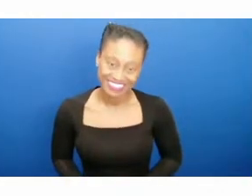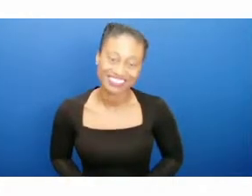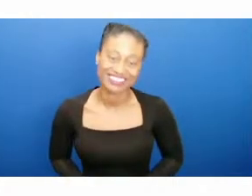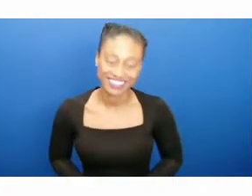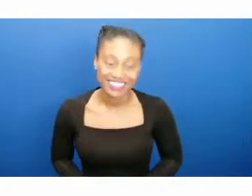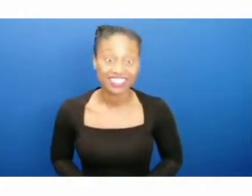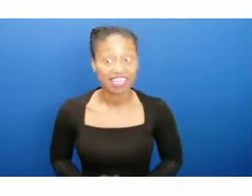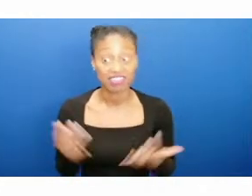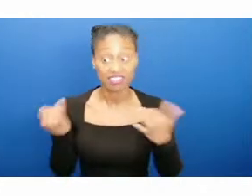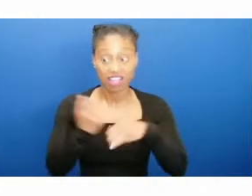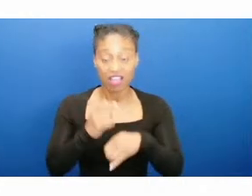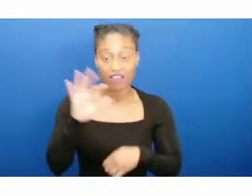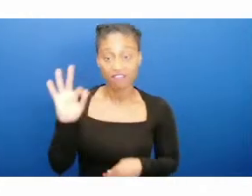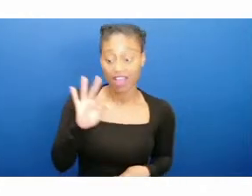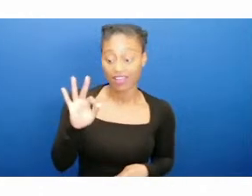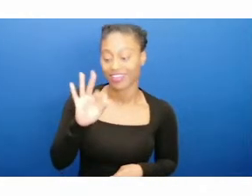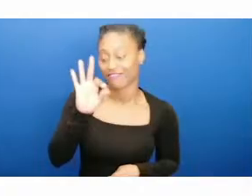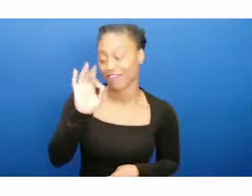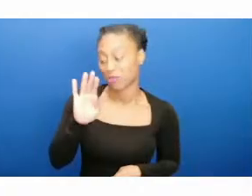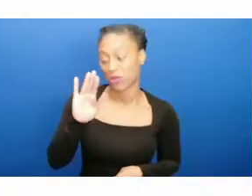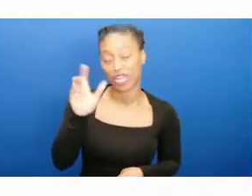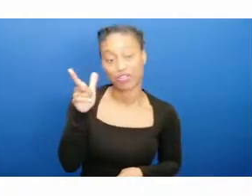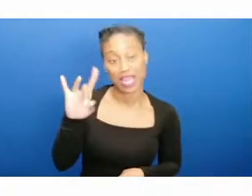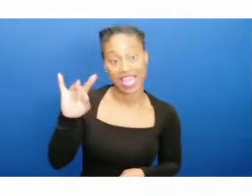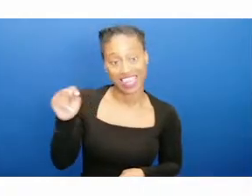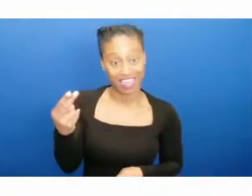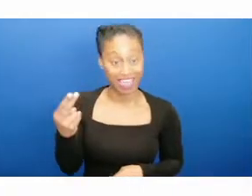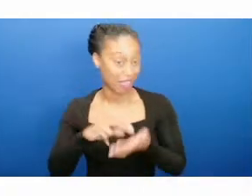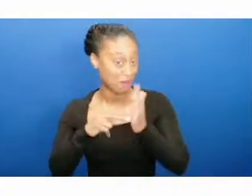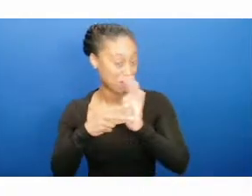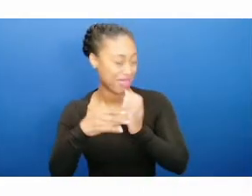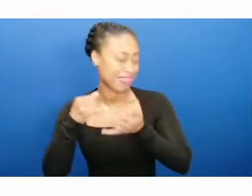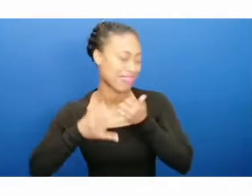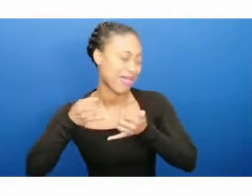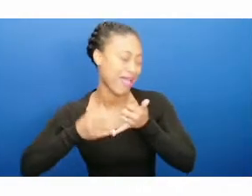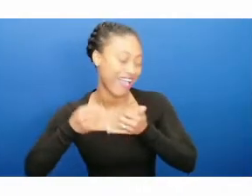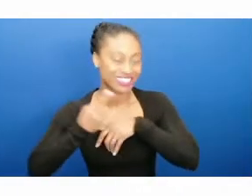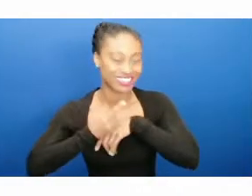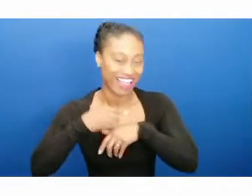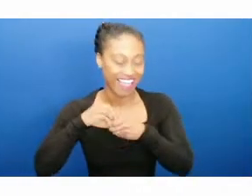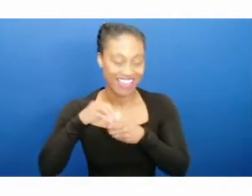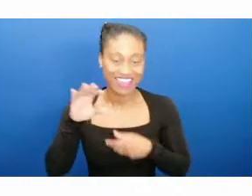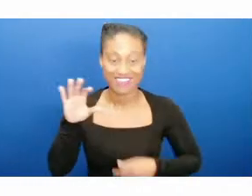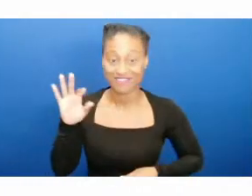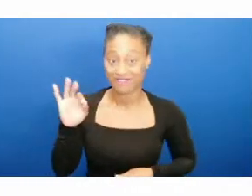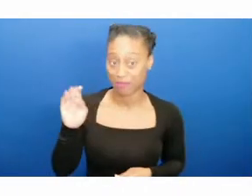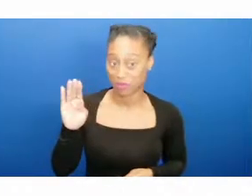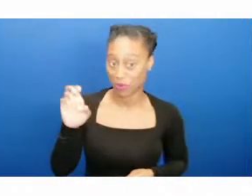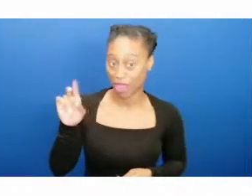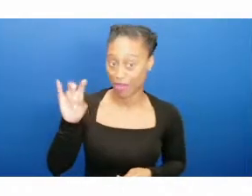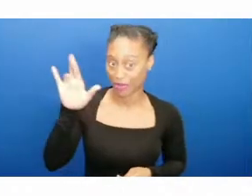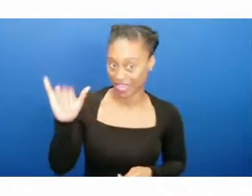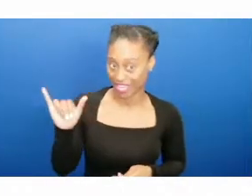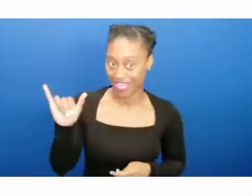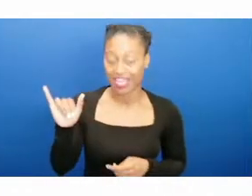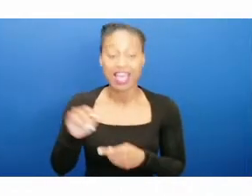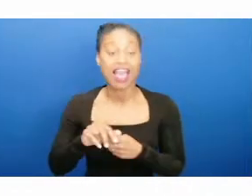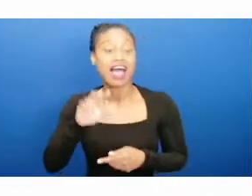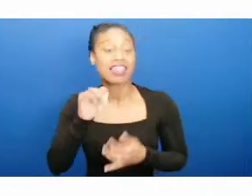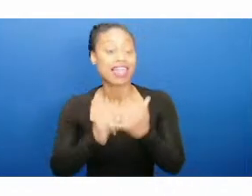is Friday, February 28th, which means it is the last day of February. It is the last day of